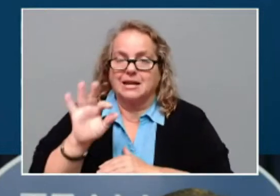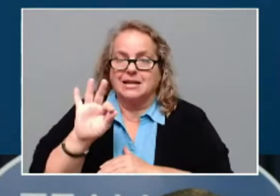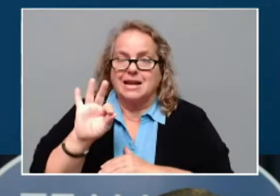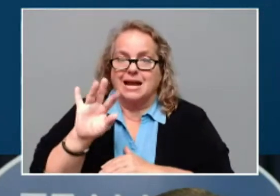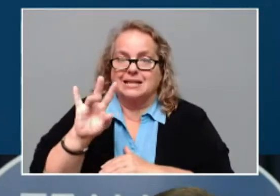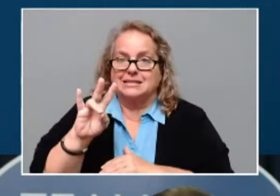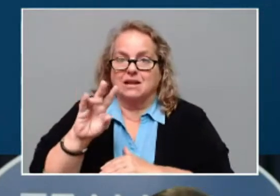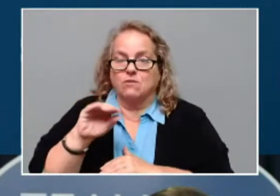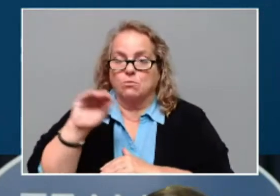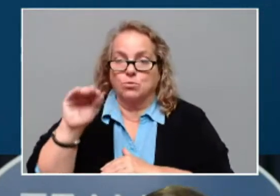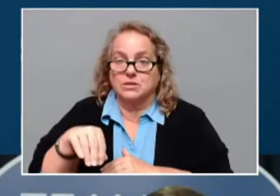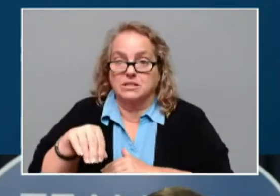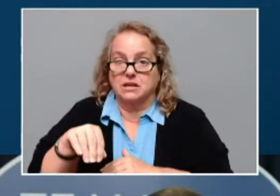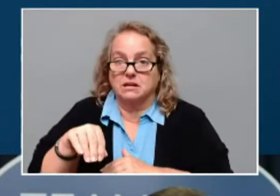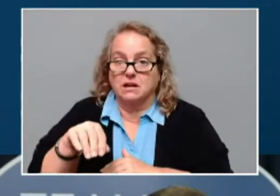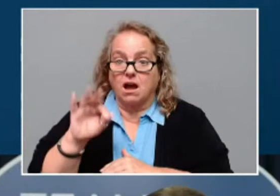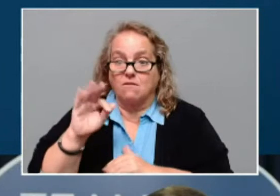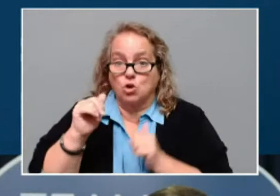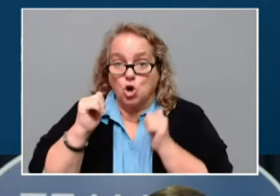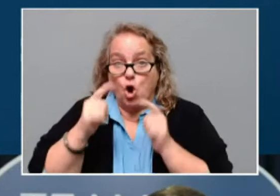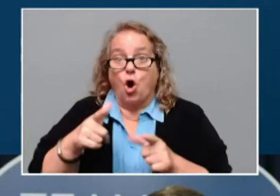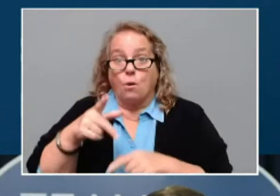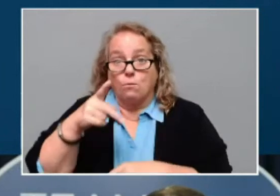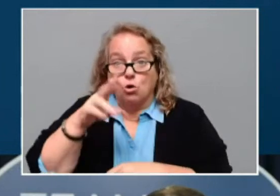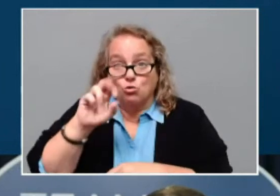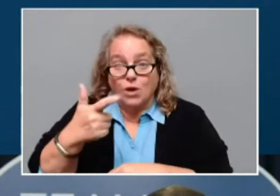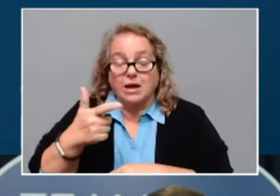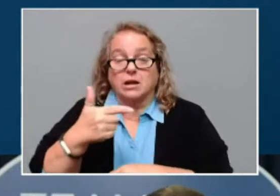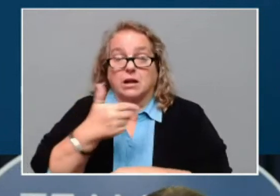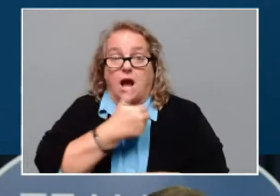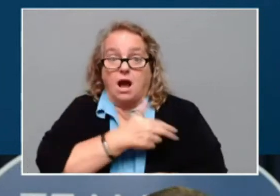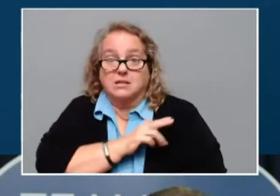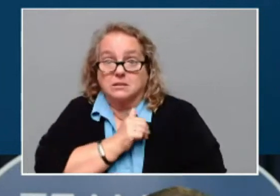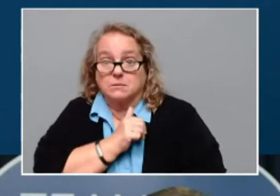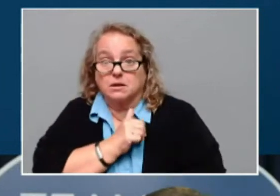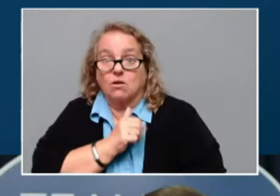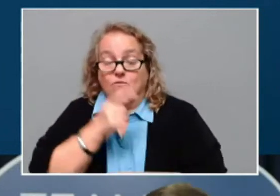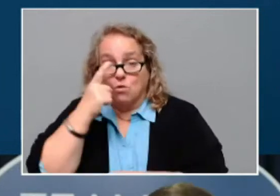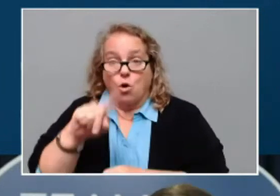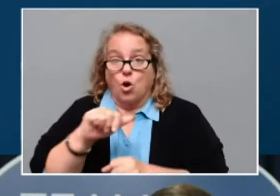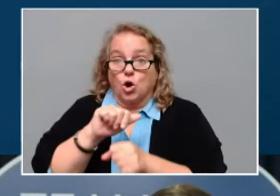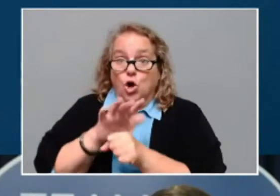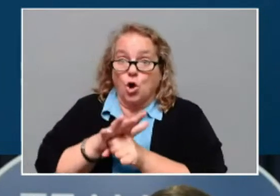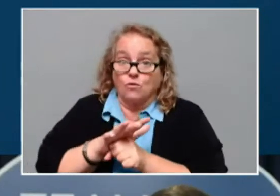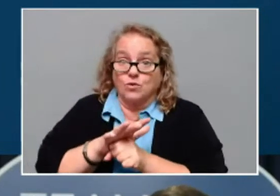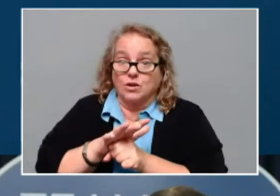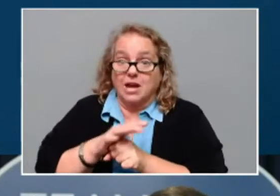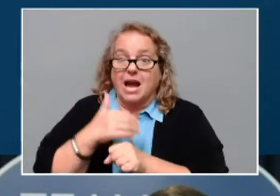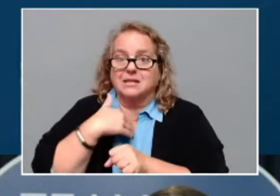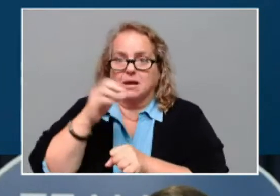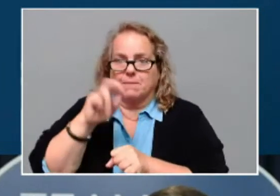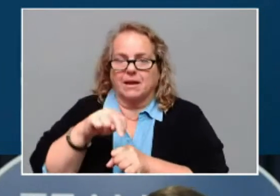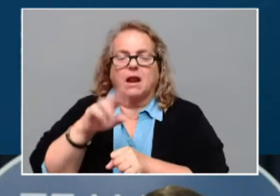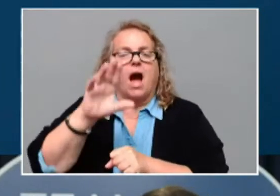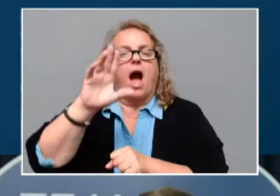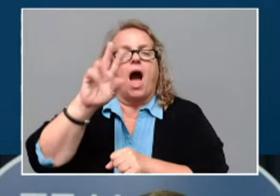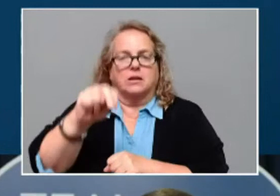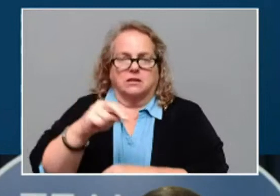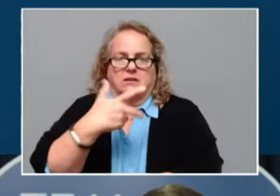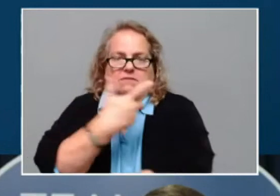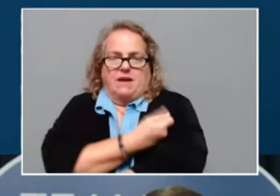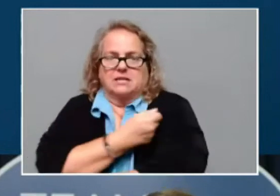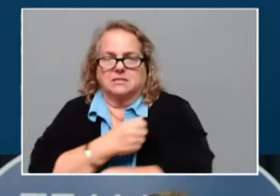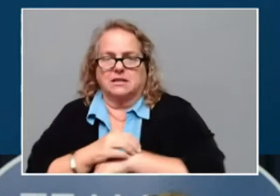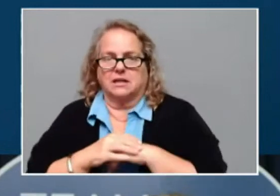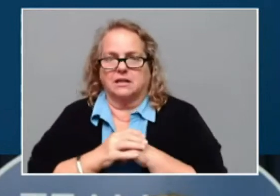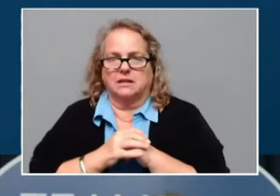of everyone pregnant and hospitalized for COVID-19 has been unvaccinated. What that says is care